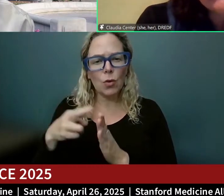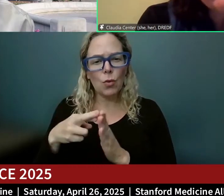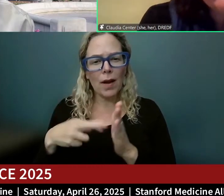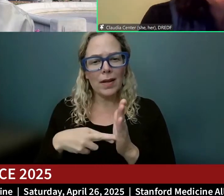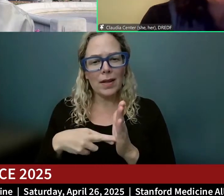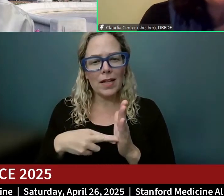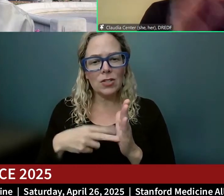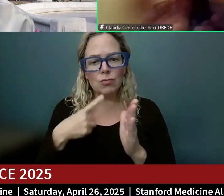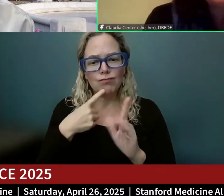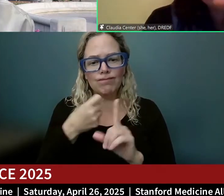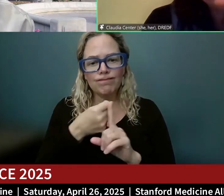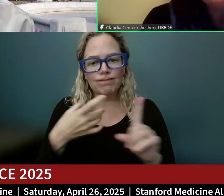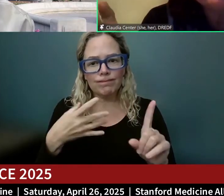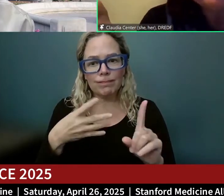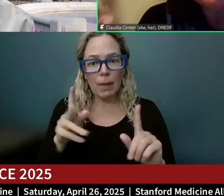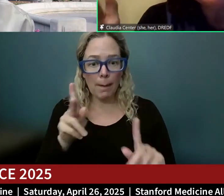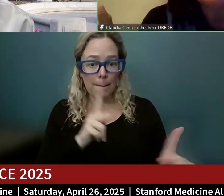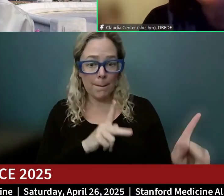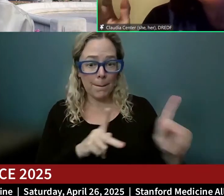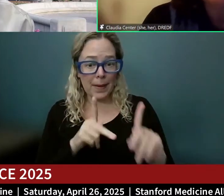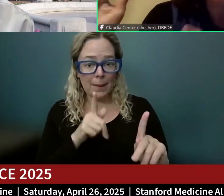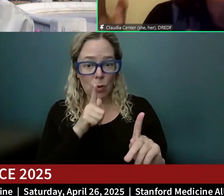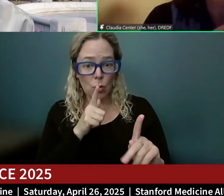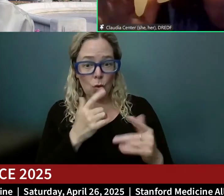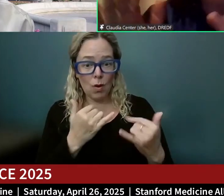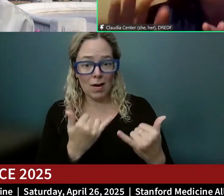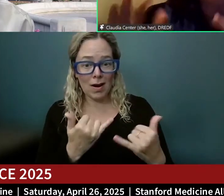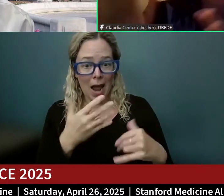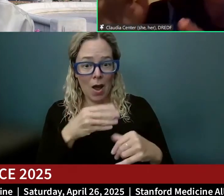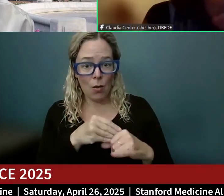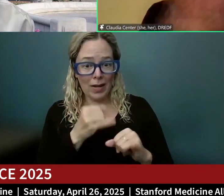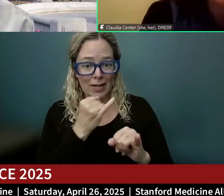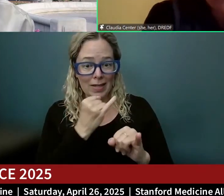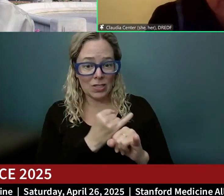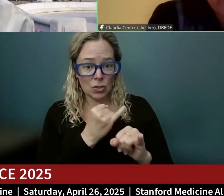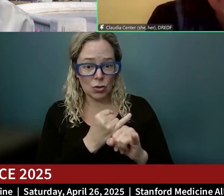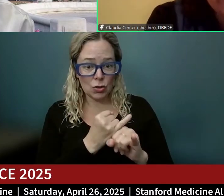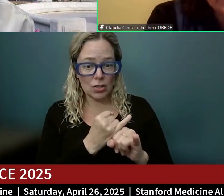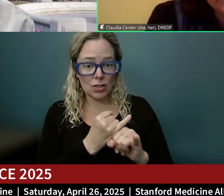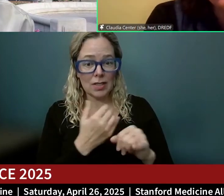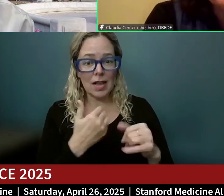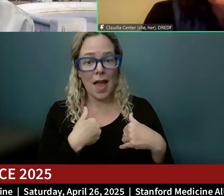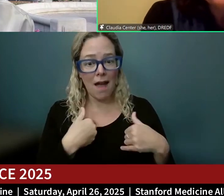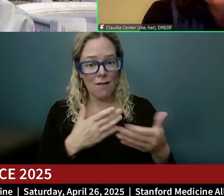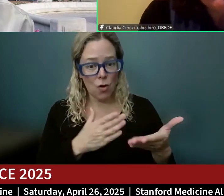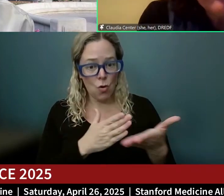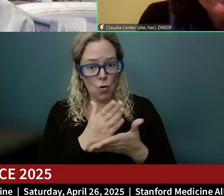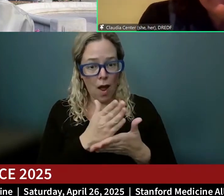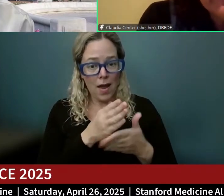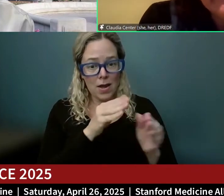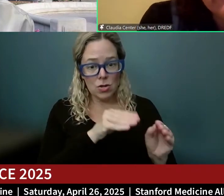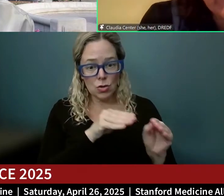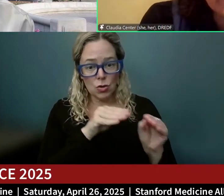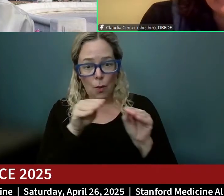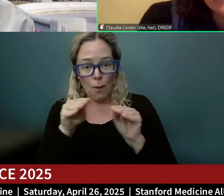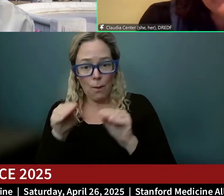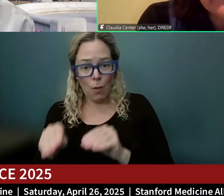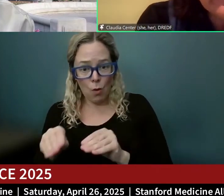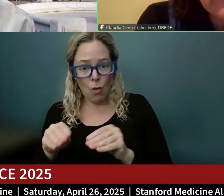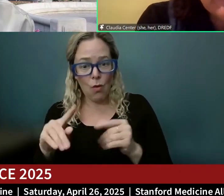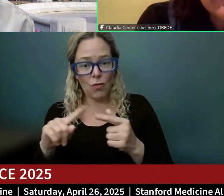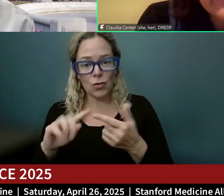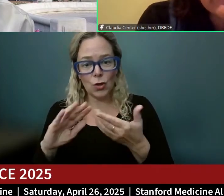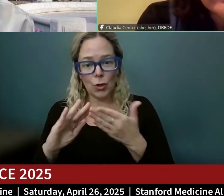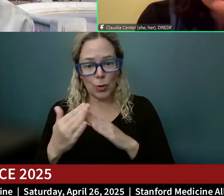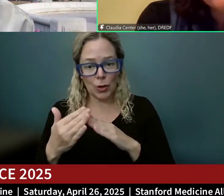not only that people who are now in institutions have a right to move into the community if they can receive